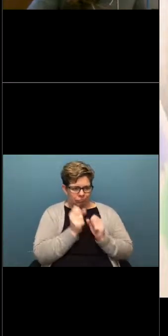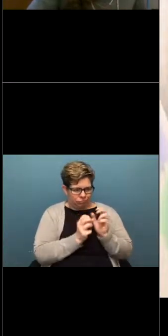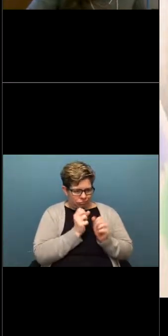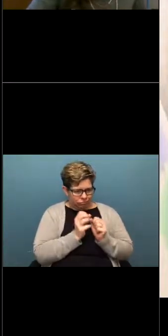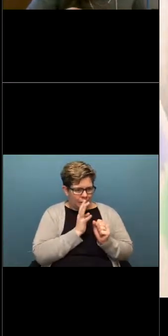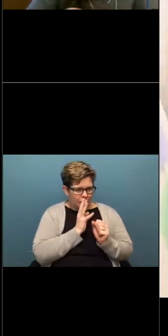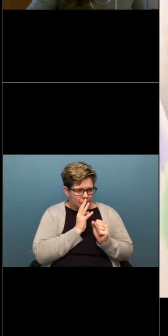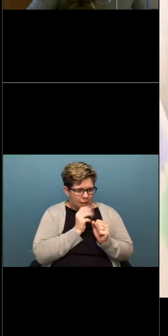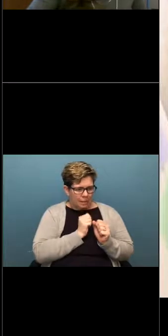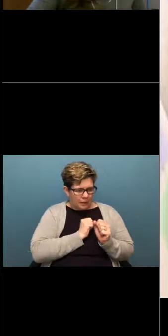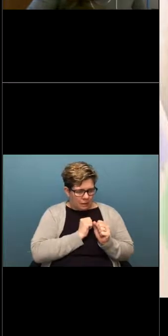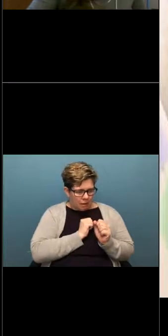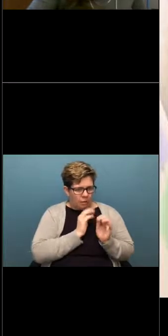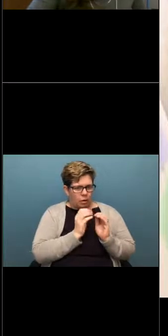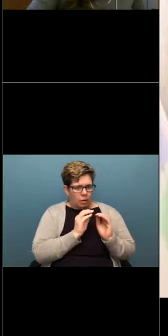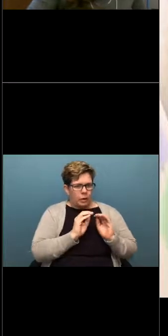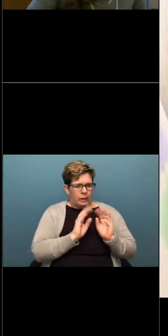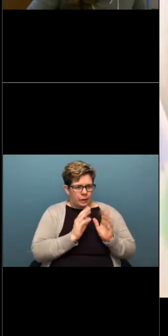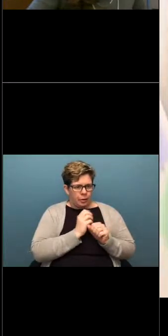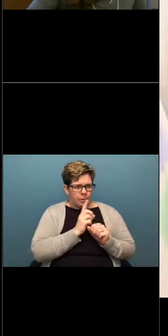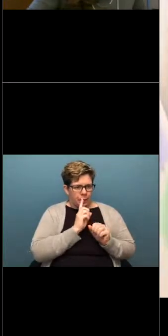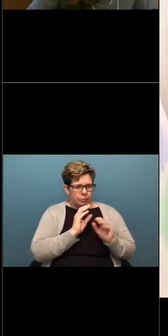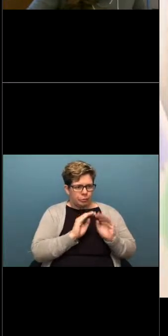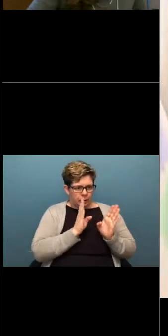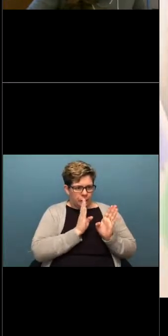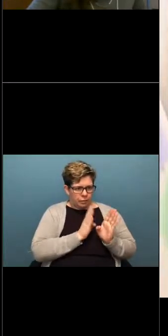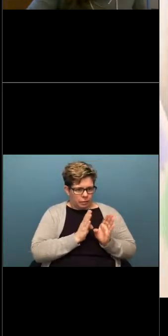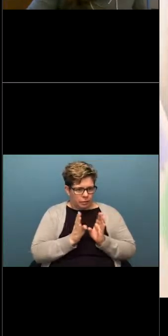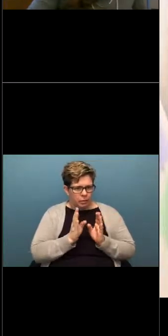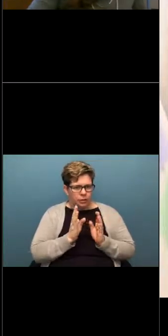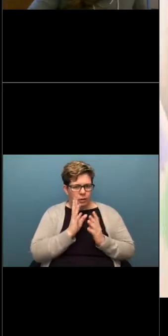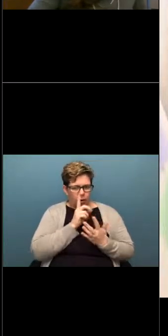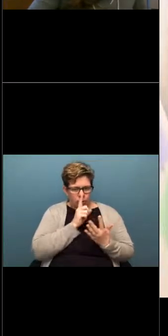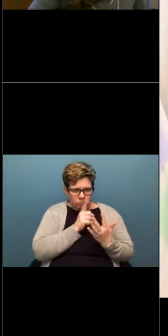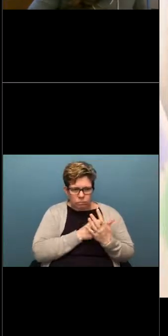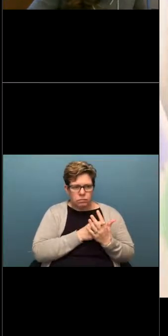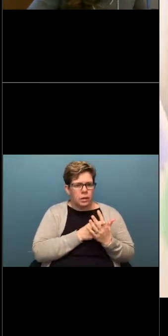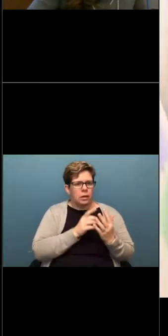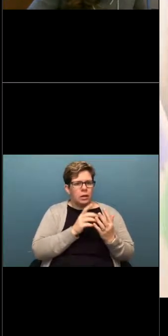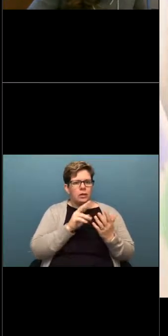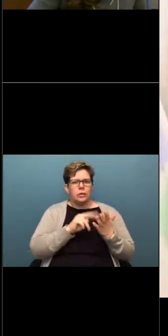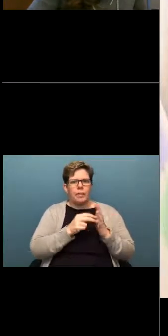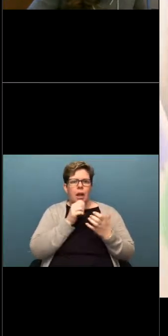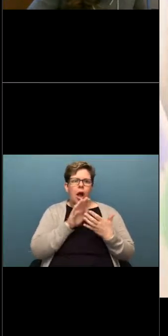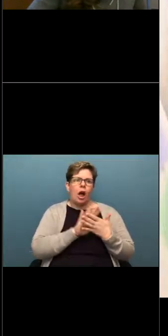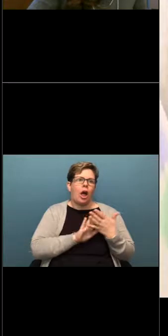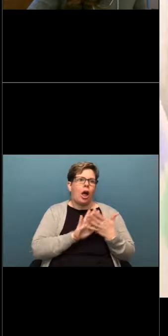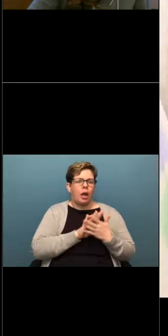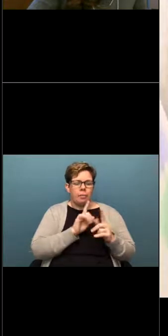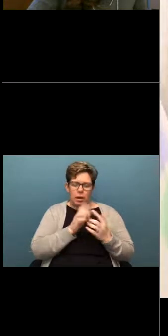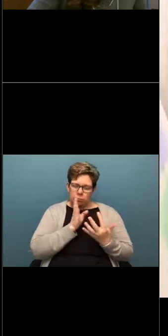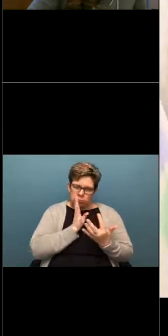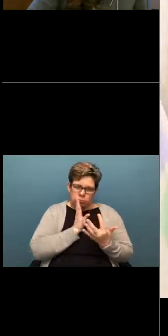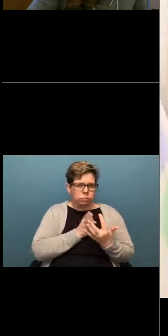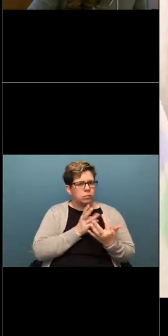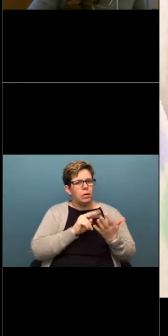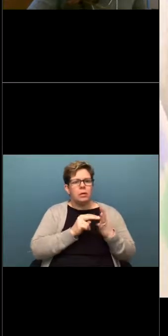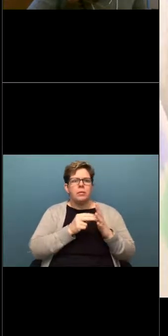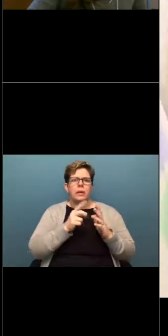helpful, saying things clear and bluntly as possible so there's no room for misunderstanding can be a great effective